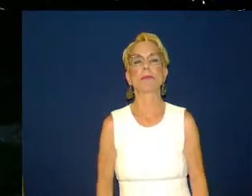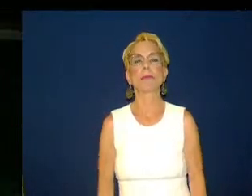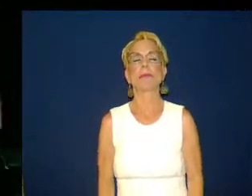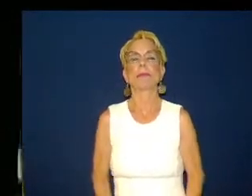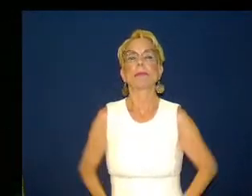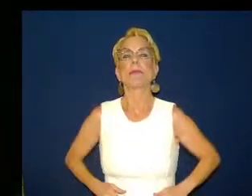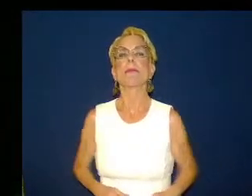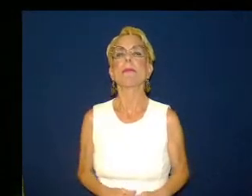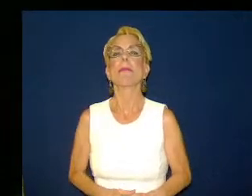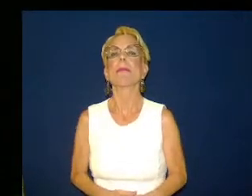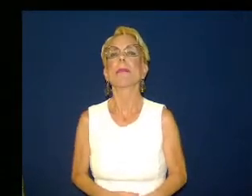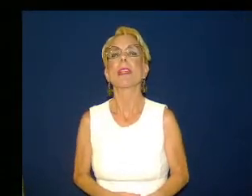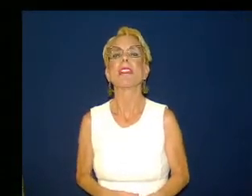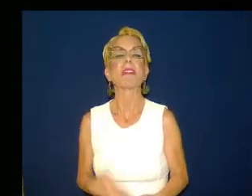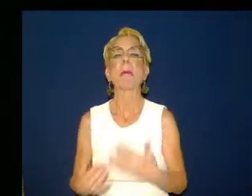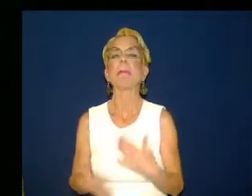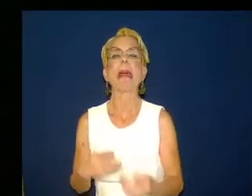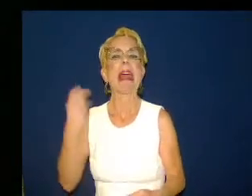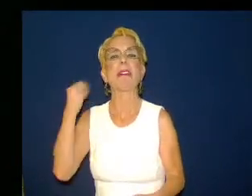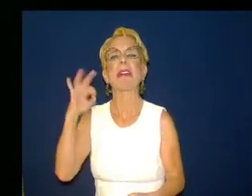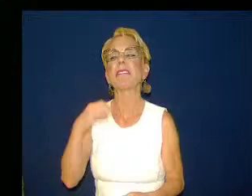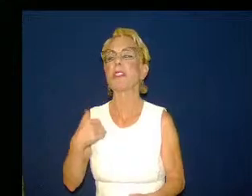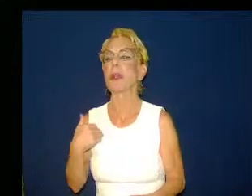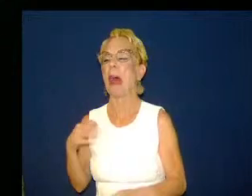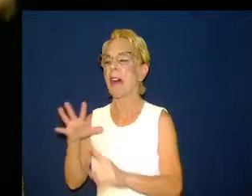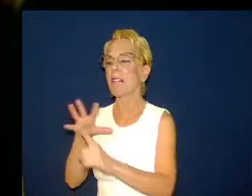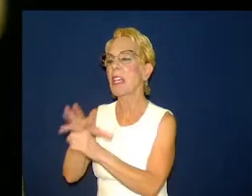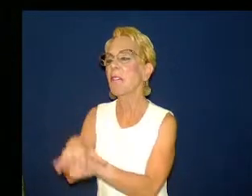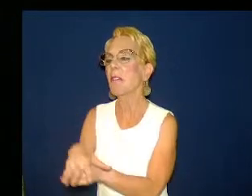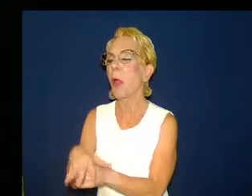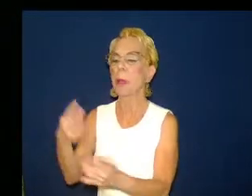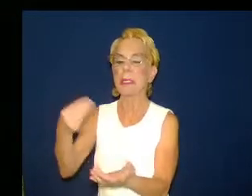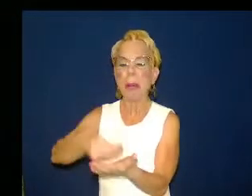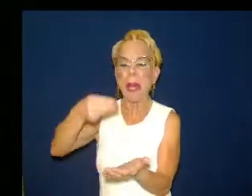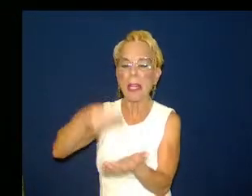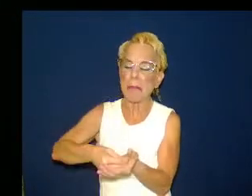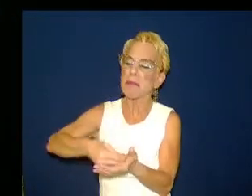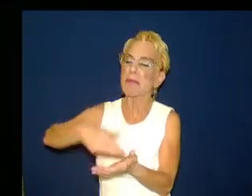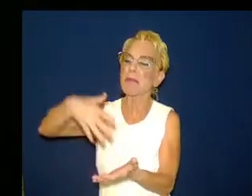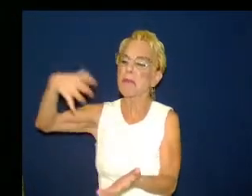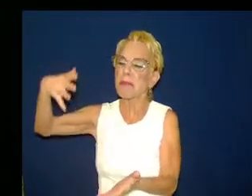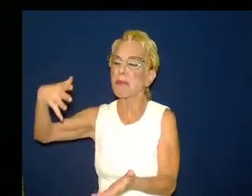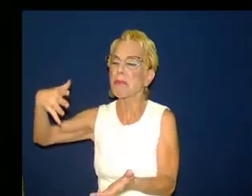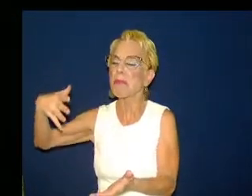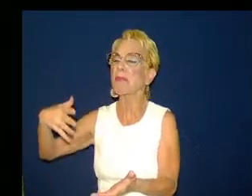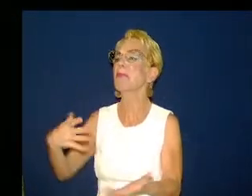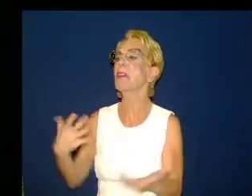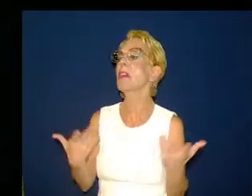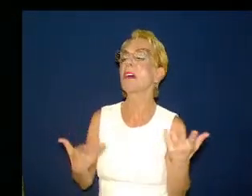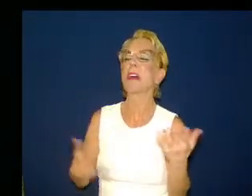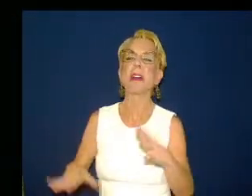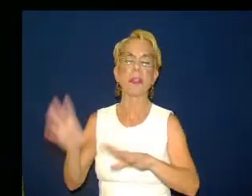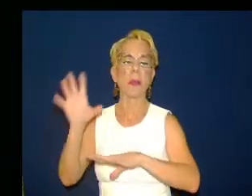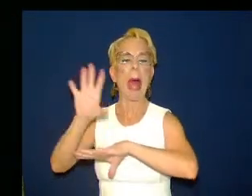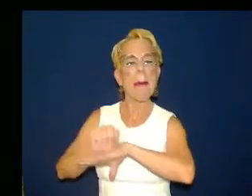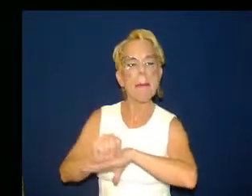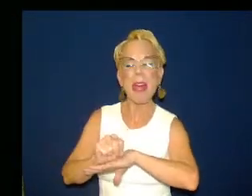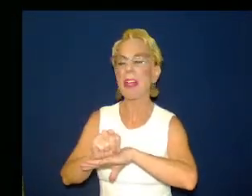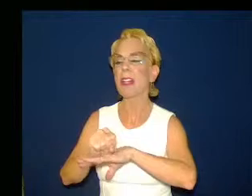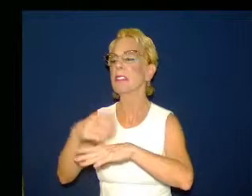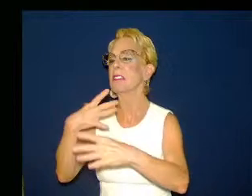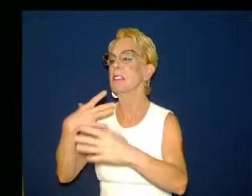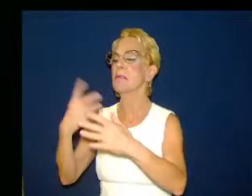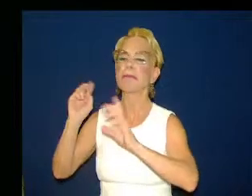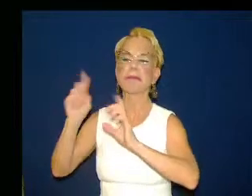based on our influence, on our resources, on our attendance, on the talents of all of our members. God